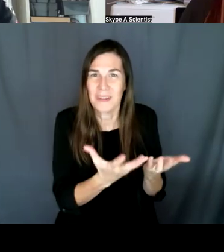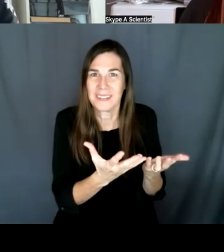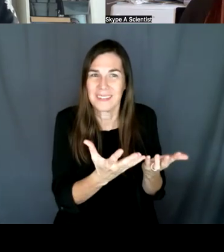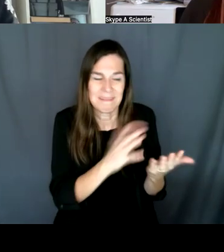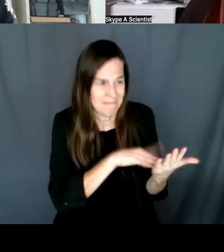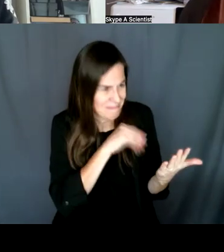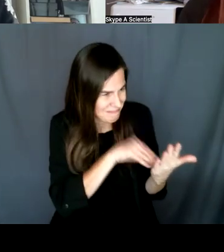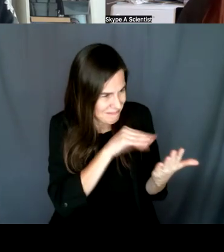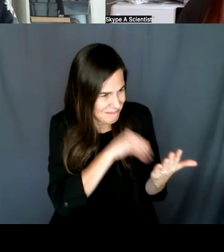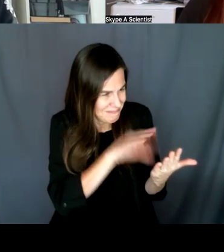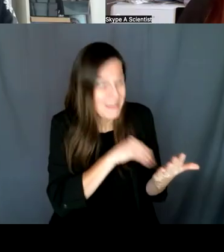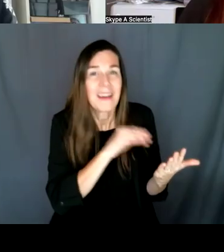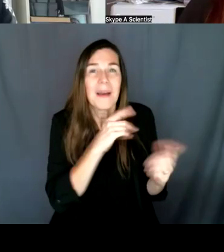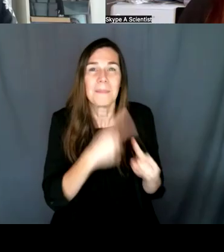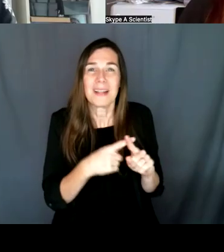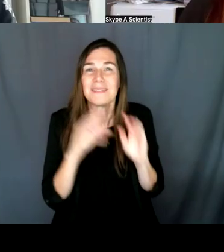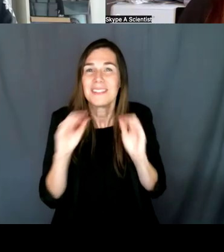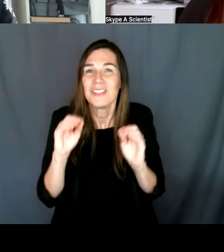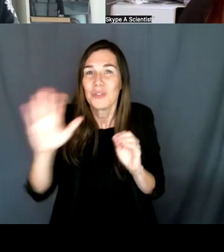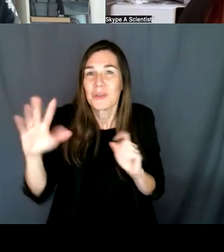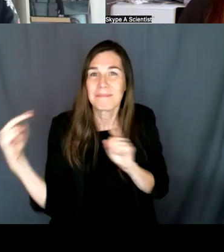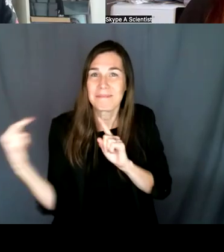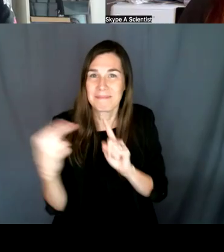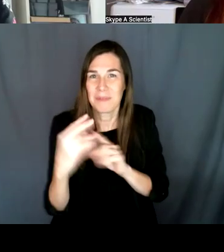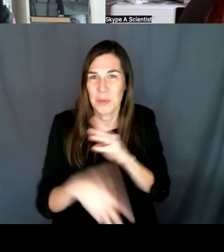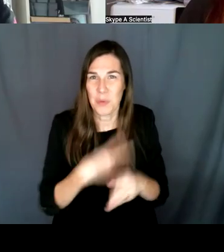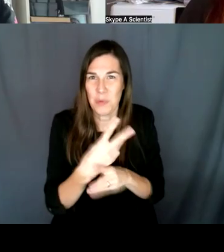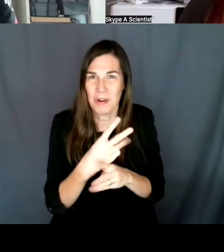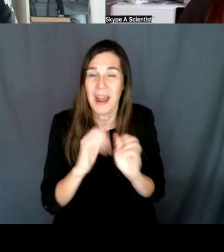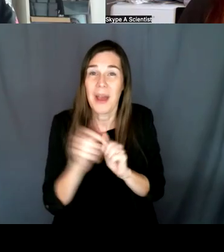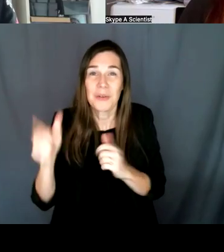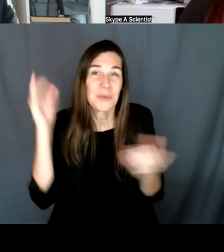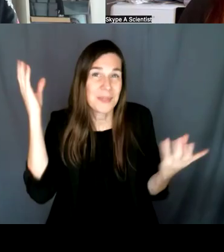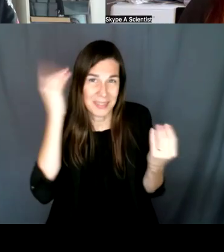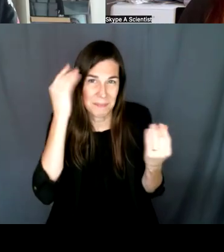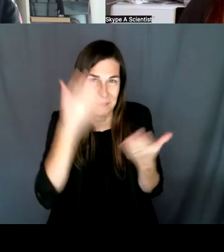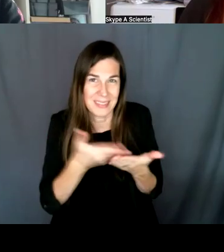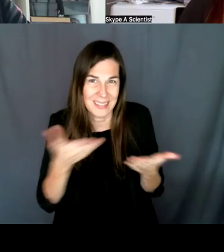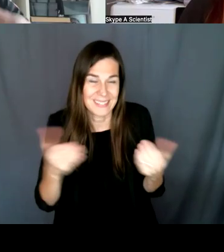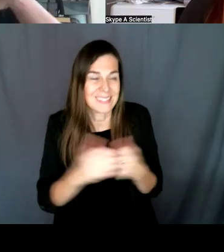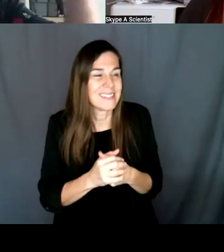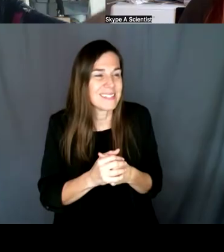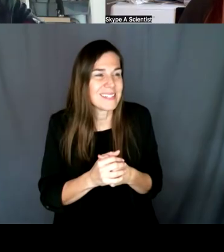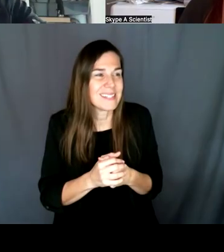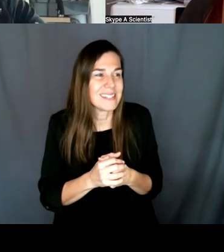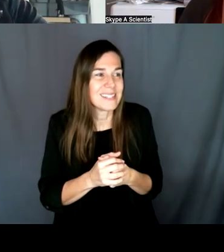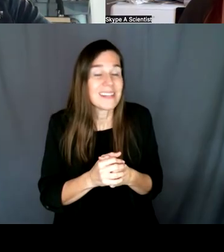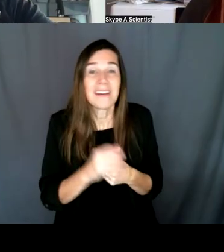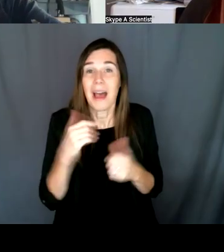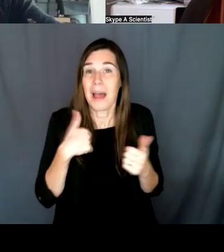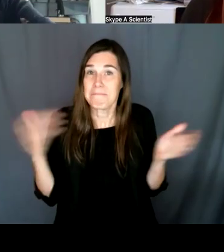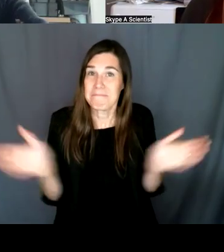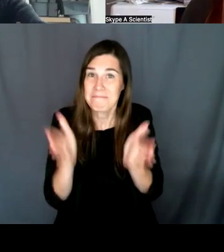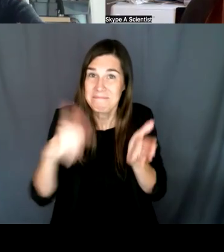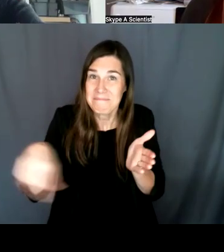something new about the way that you see the world and the Mm. way that you think. And so if I would if I would encourage people